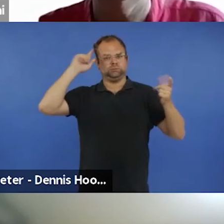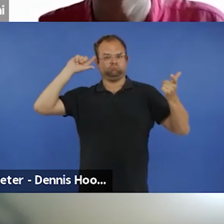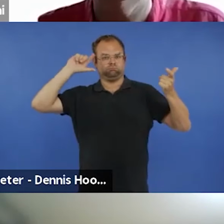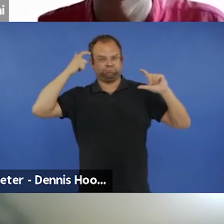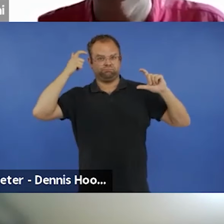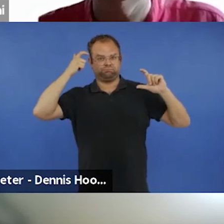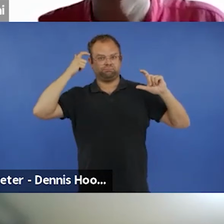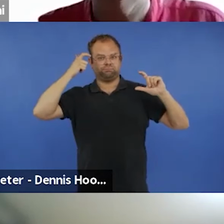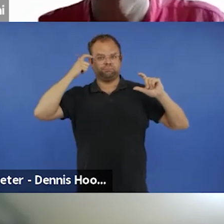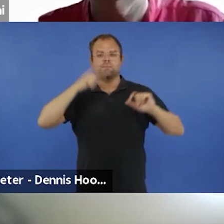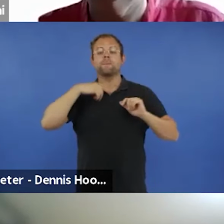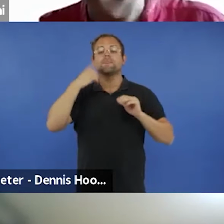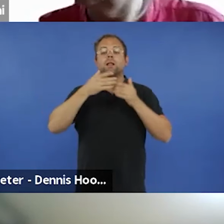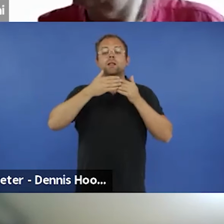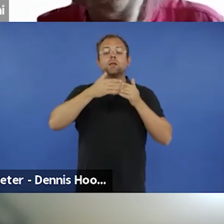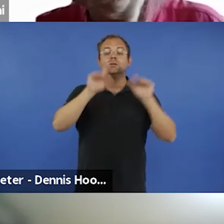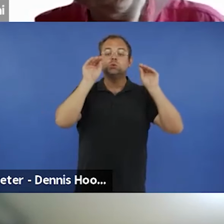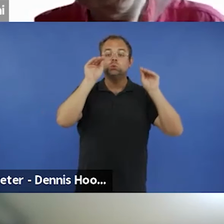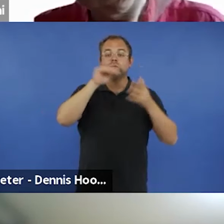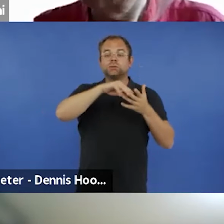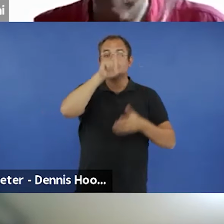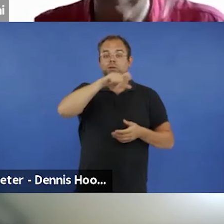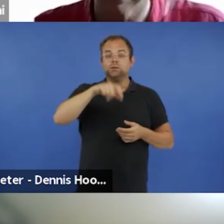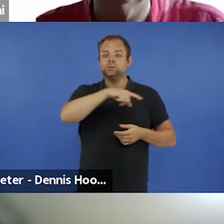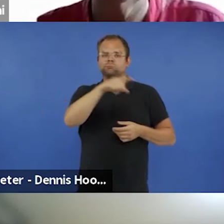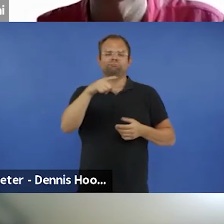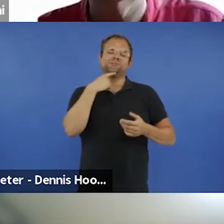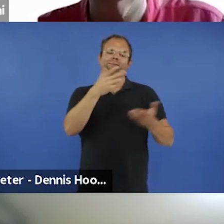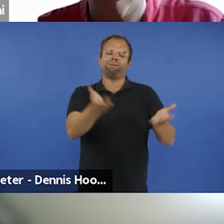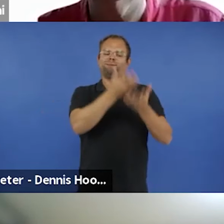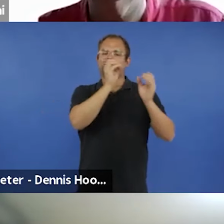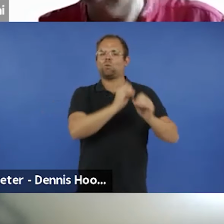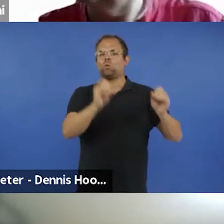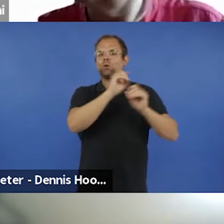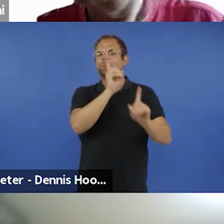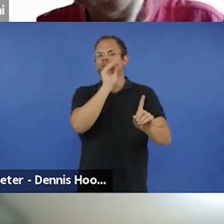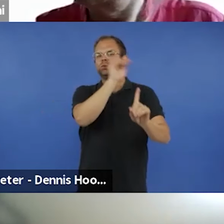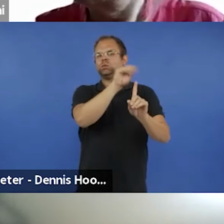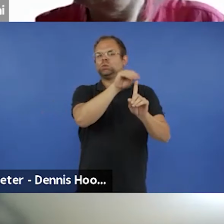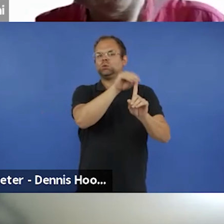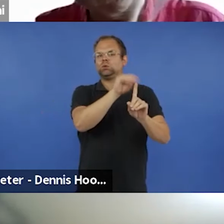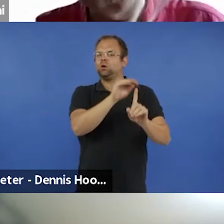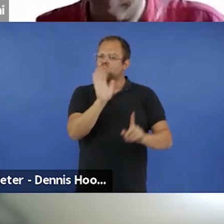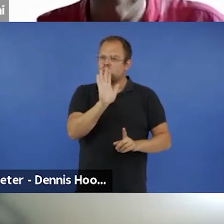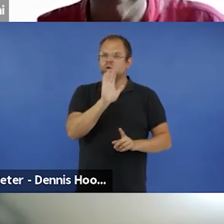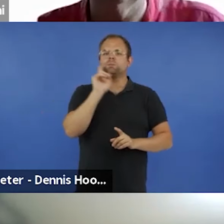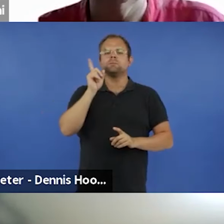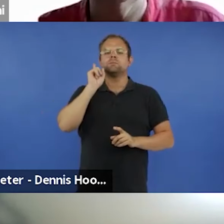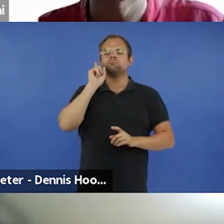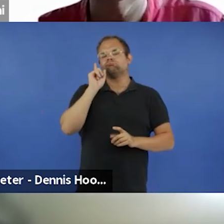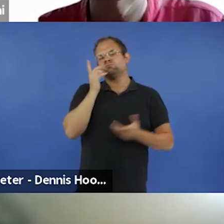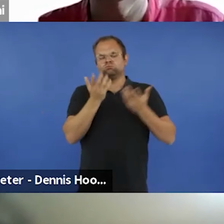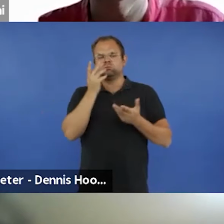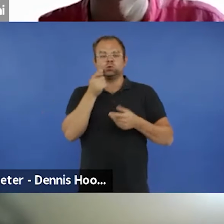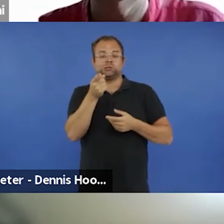Yeah. Well, exactly. As we talked about before, the UDL is a design framework, and we need good tools within